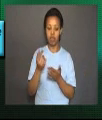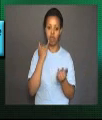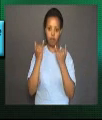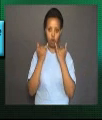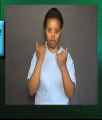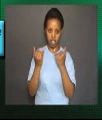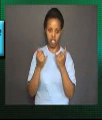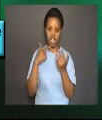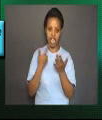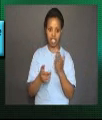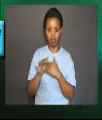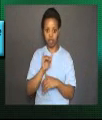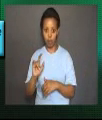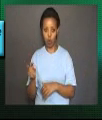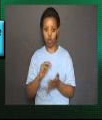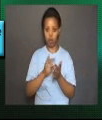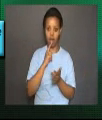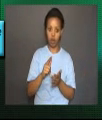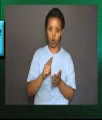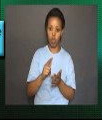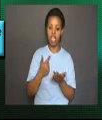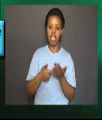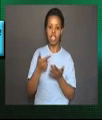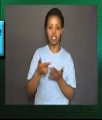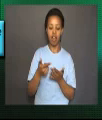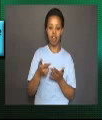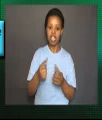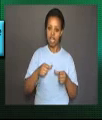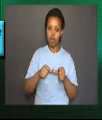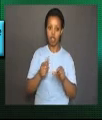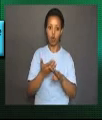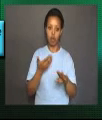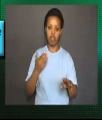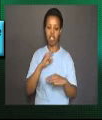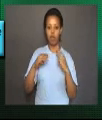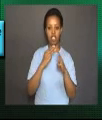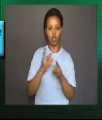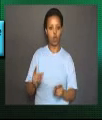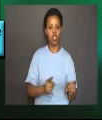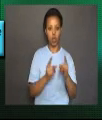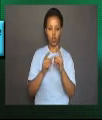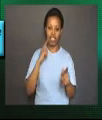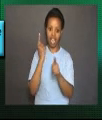this before continuing on with the scientific method.